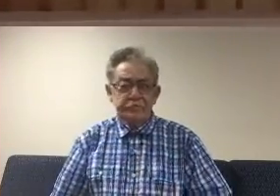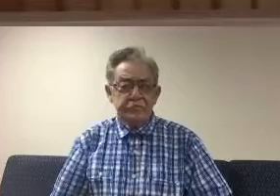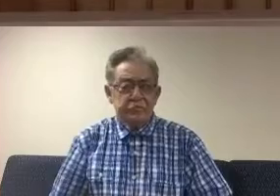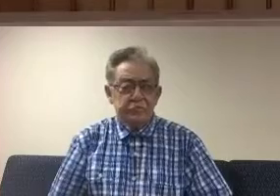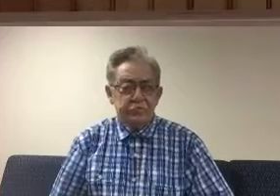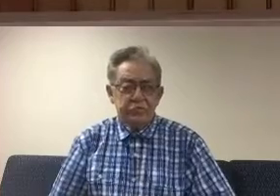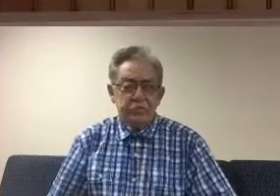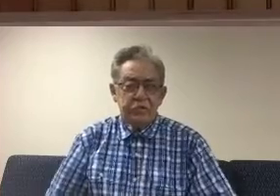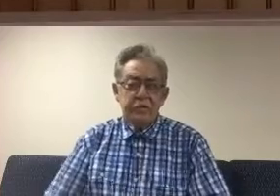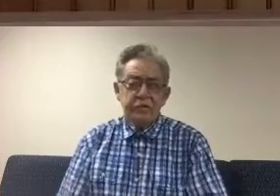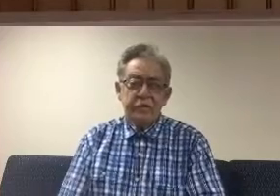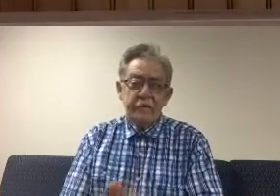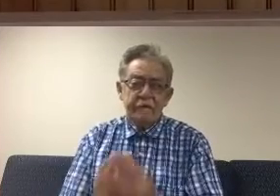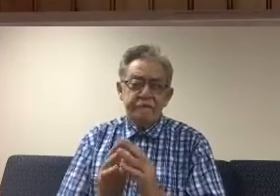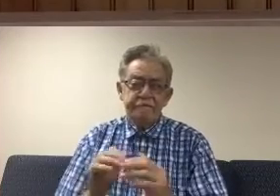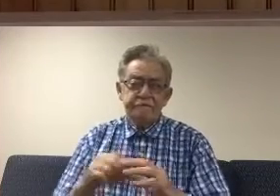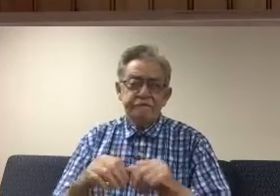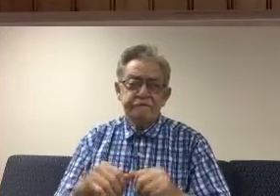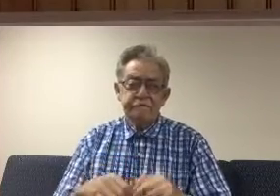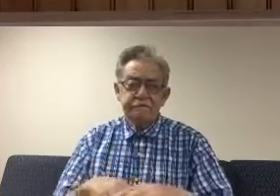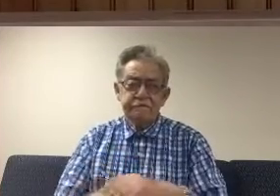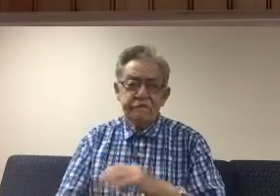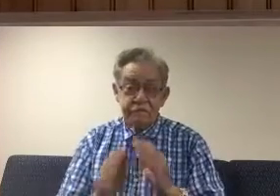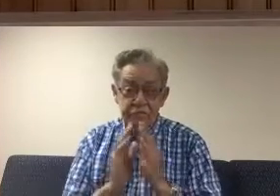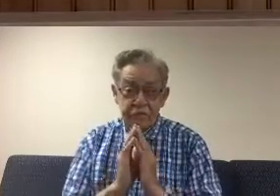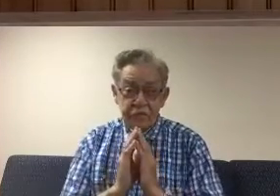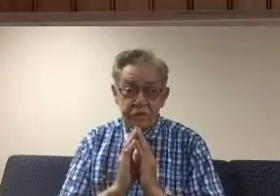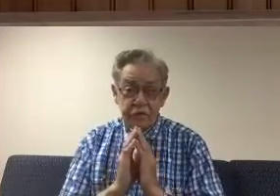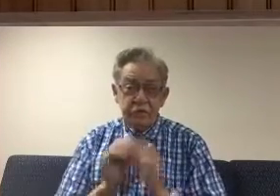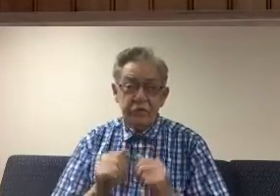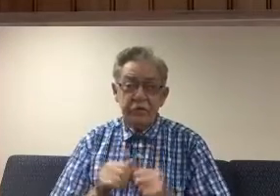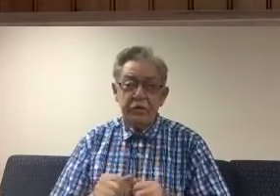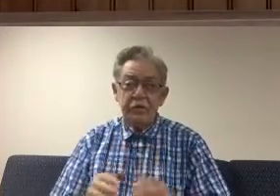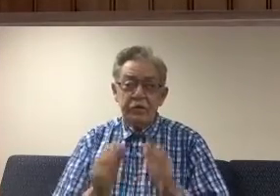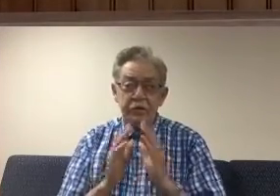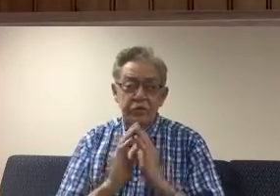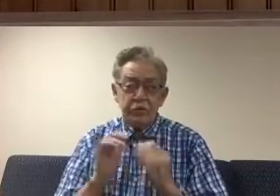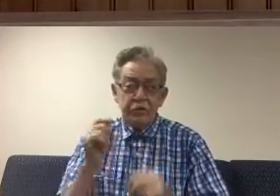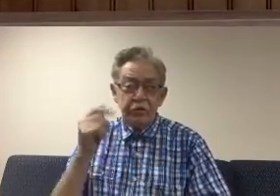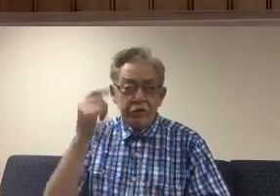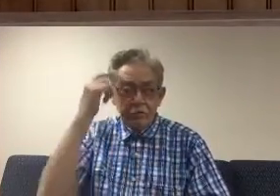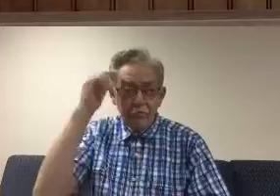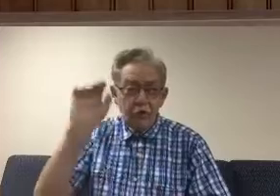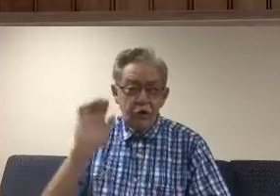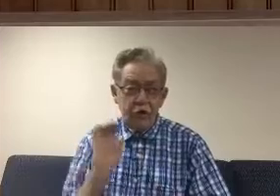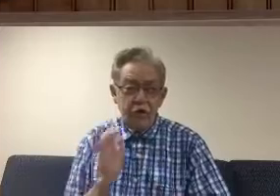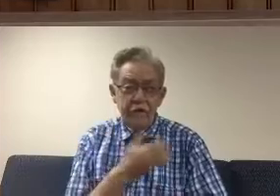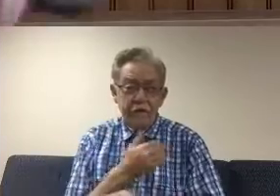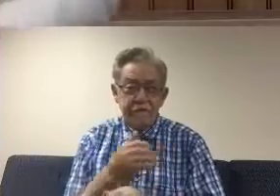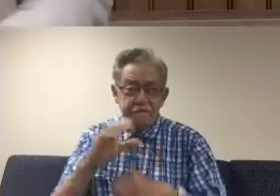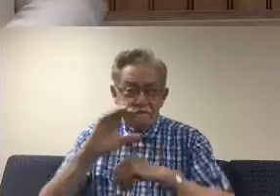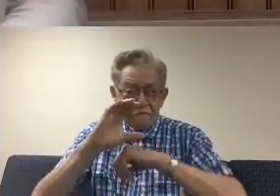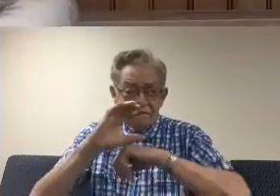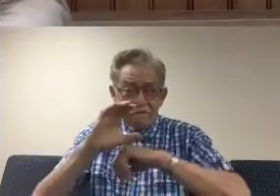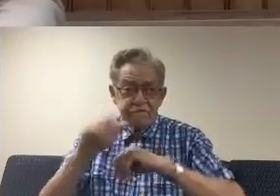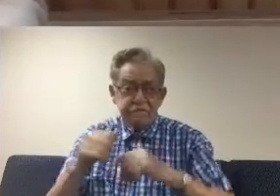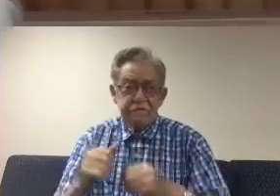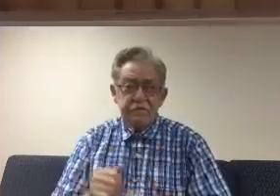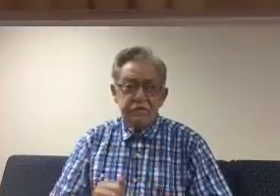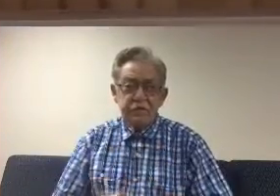for that in our prayer. And that's what I want to pray for our church. I want to pray that we have